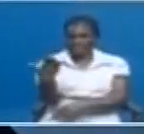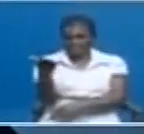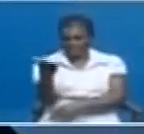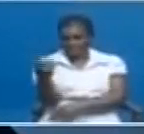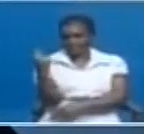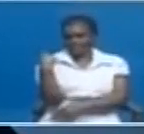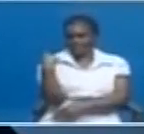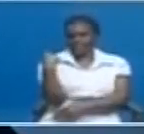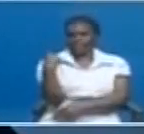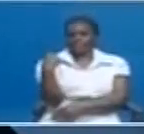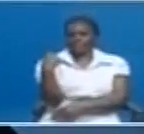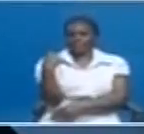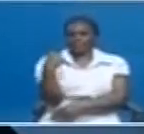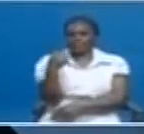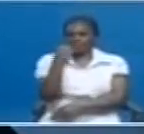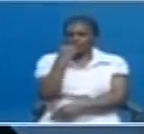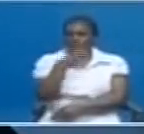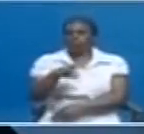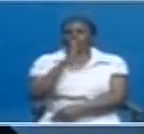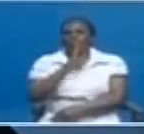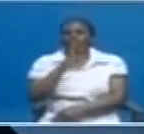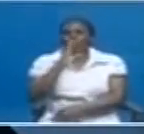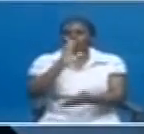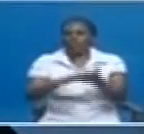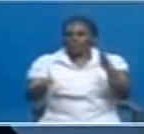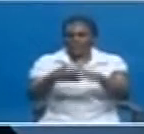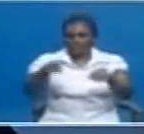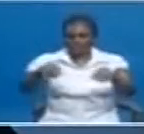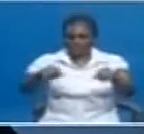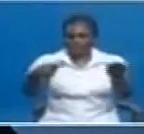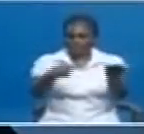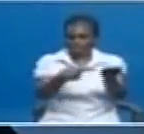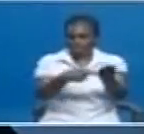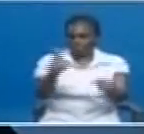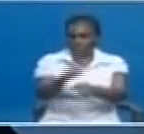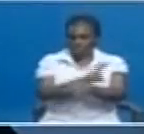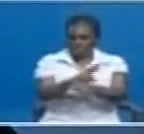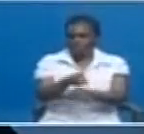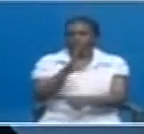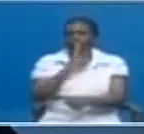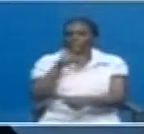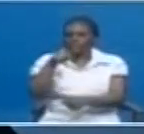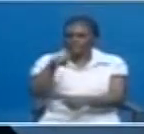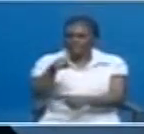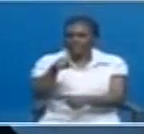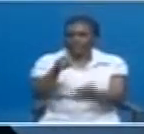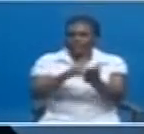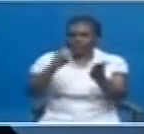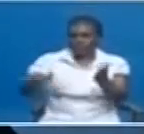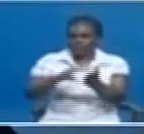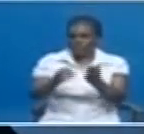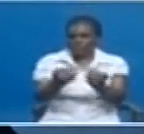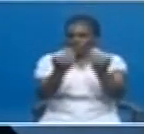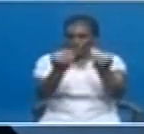on a reservoir of nutrients in water and without soil. Using a technology known as hydroponics, he has eliminated the need